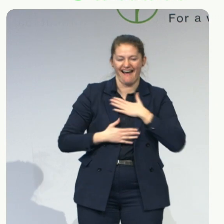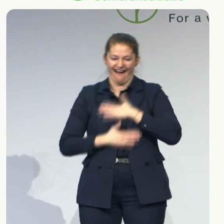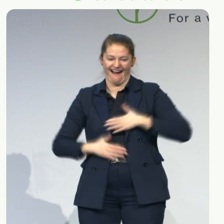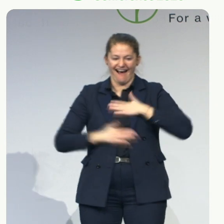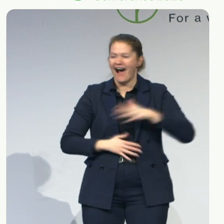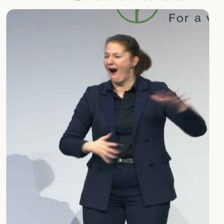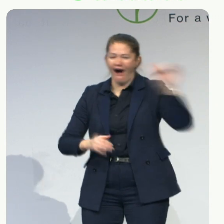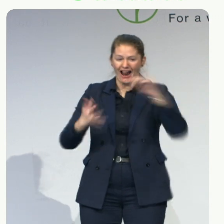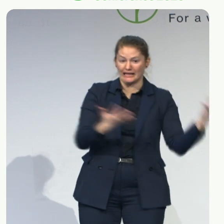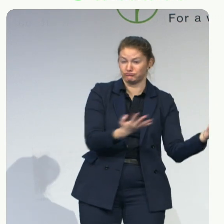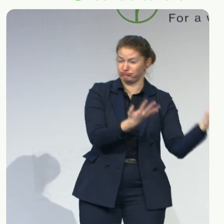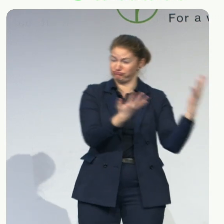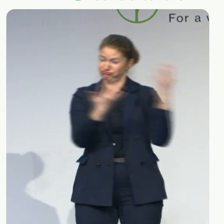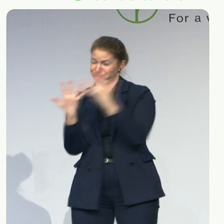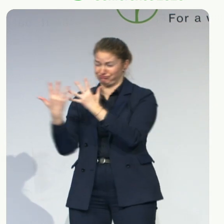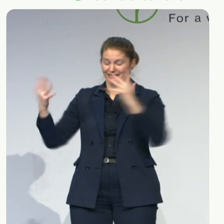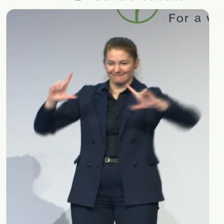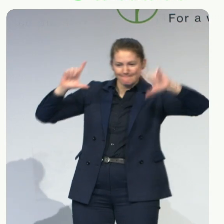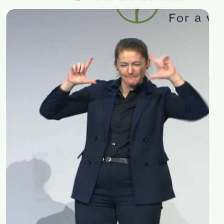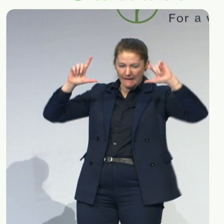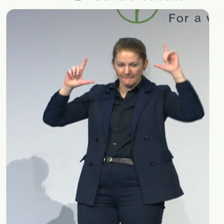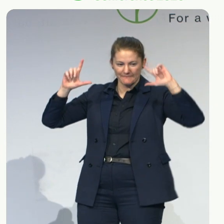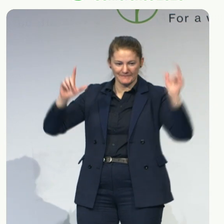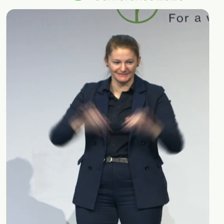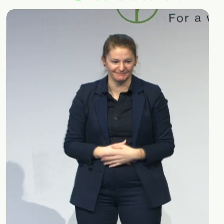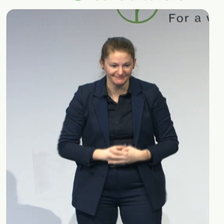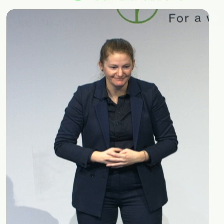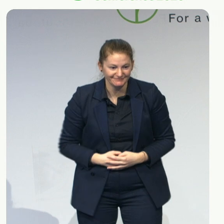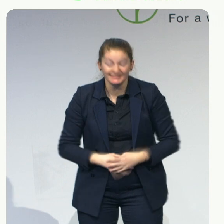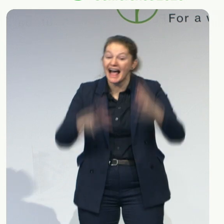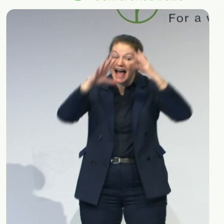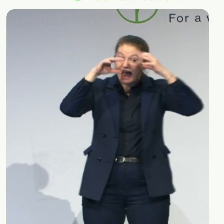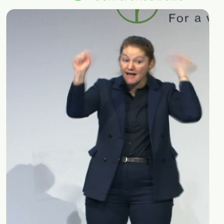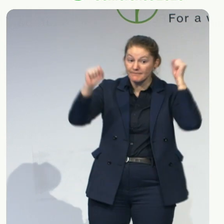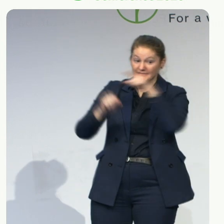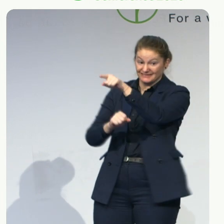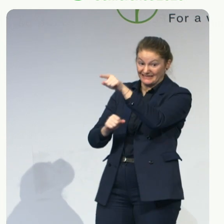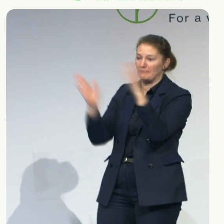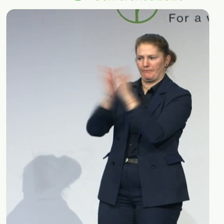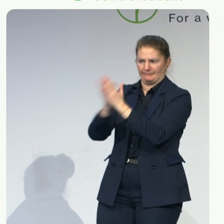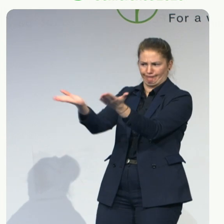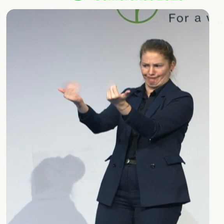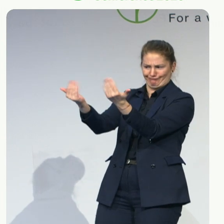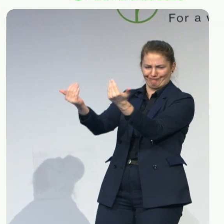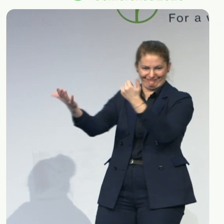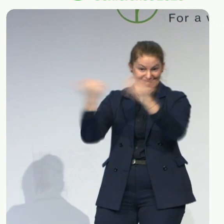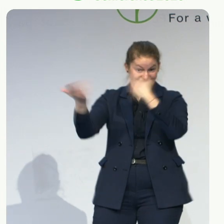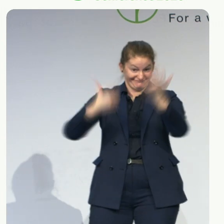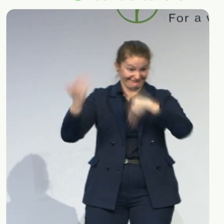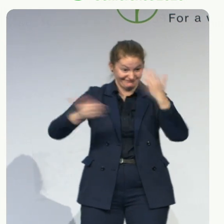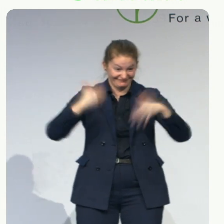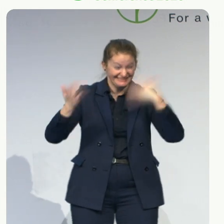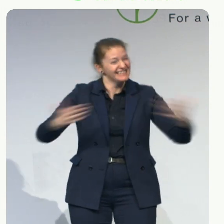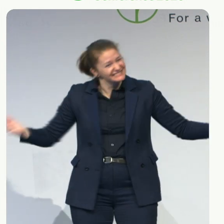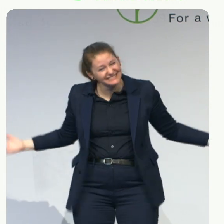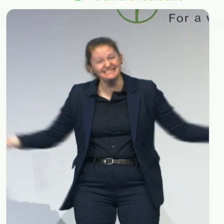the ambassadors, please. Together with the ambassadors, please. Okay, so can we have you all up, and we're going to have a